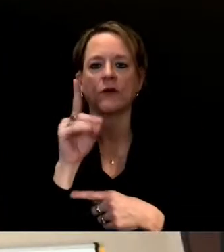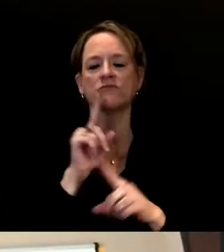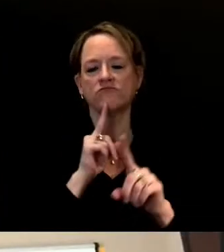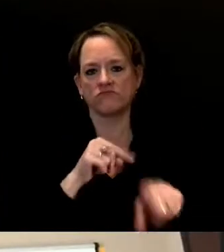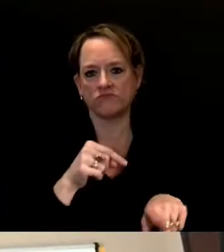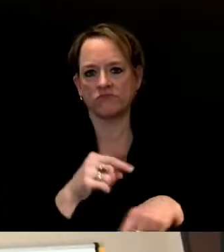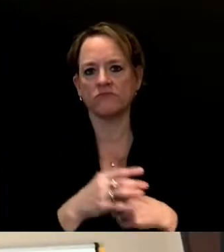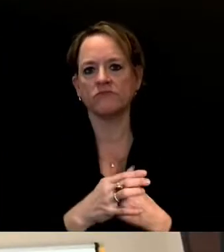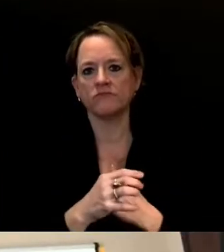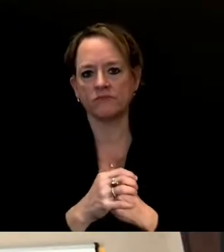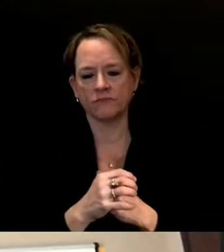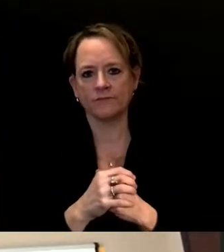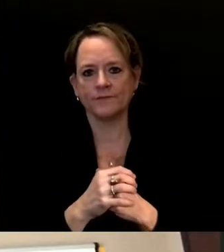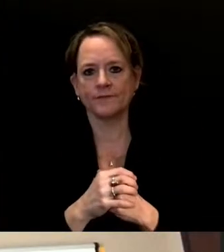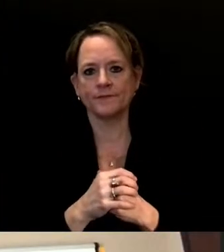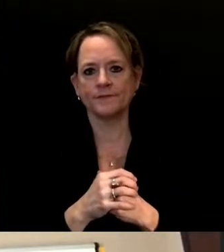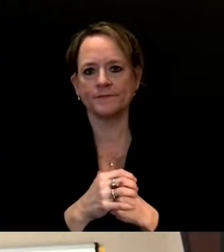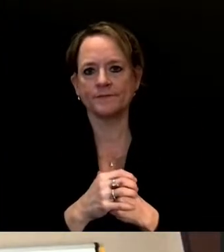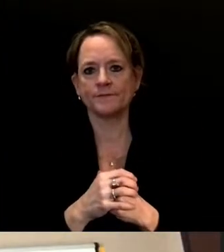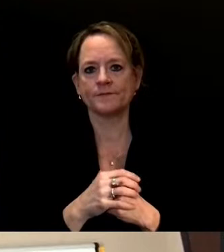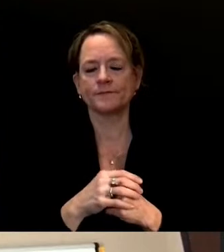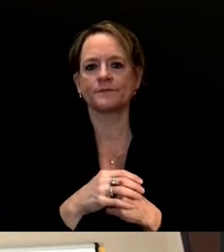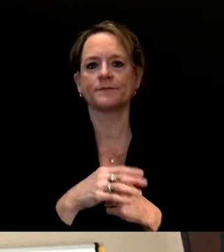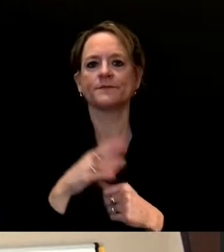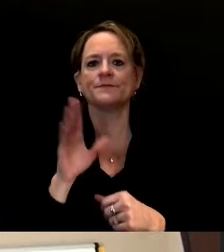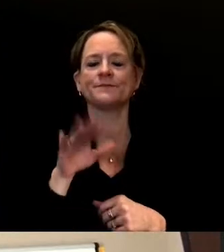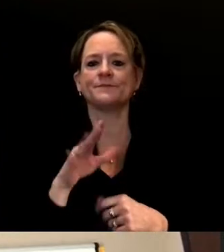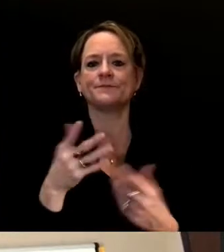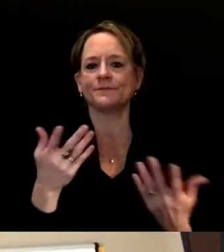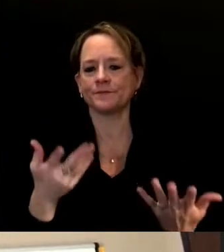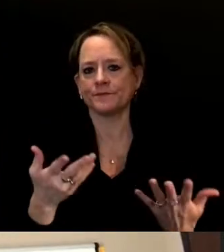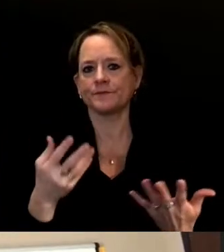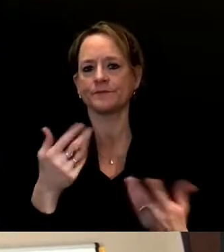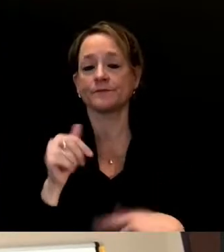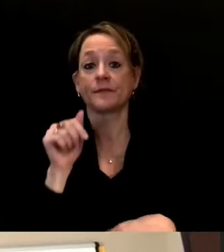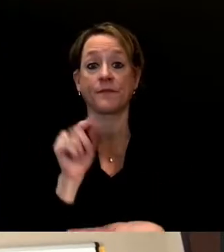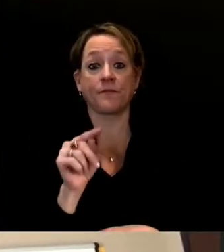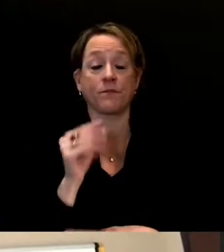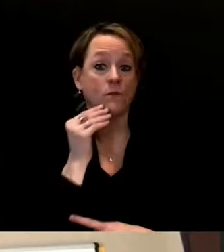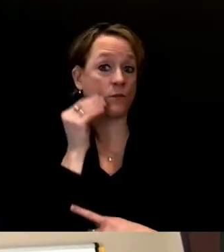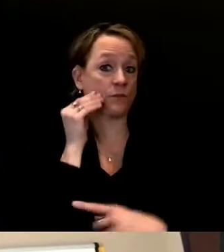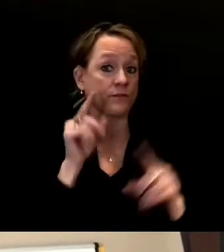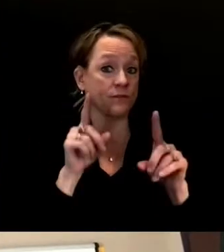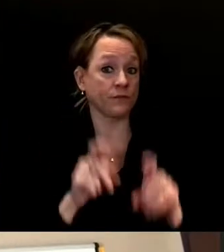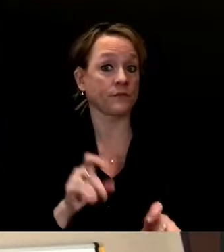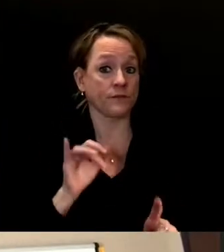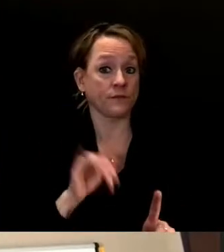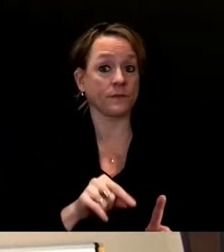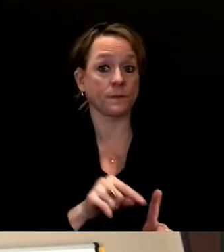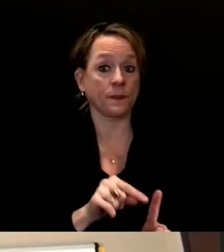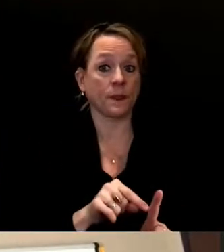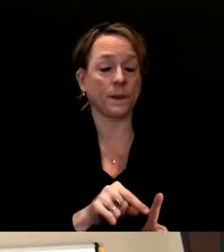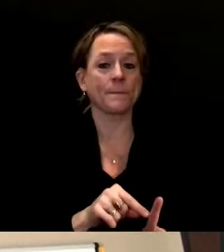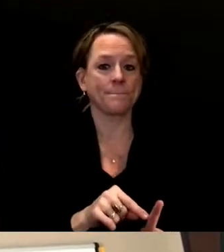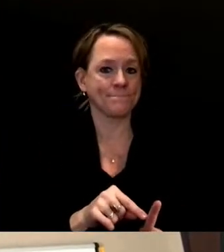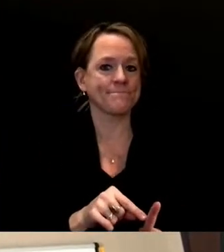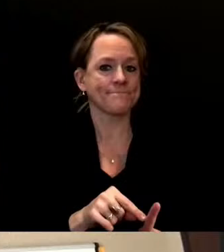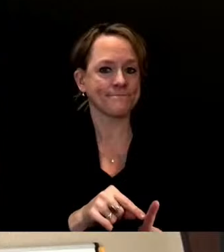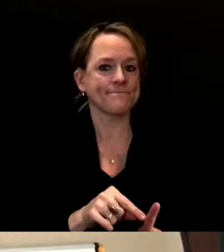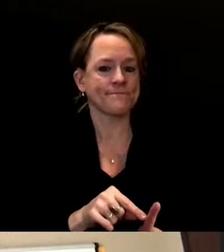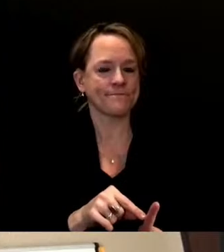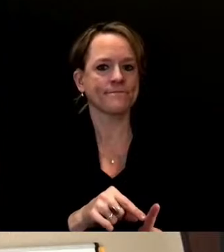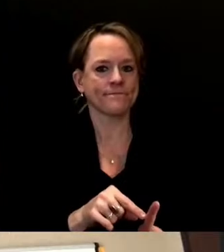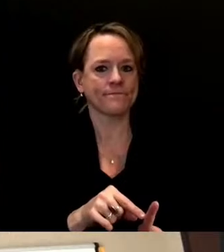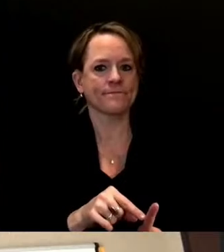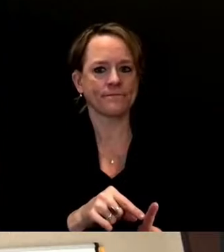The role of at-home tests, and this was articulated in some guidance from CDC a few weeks ago, and it's been our consistent message